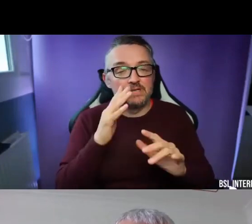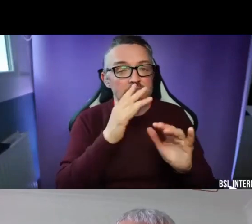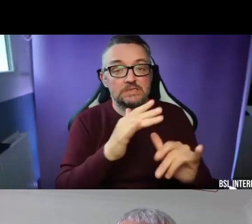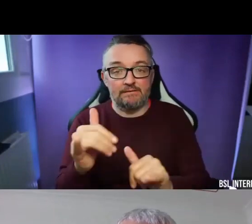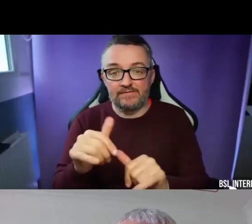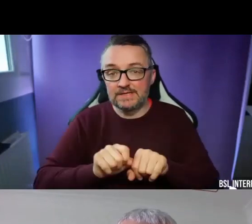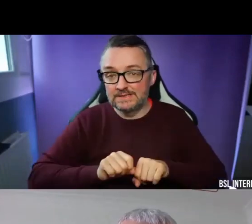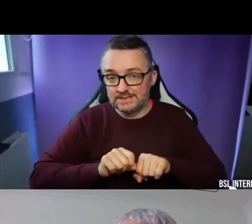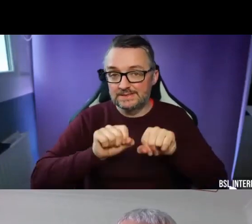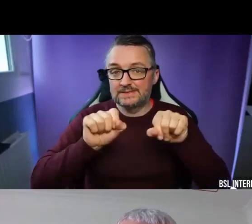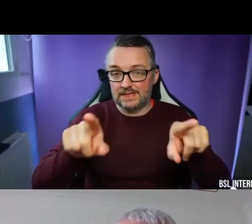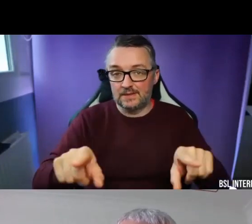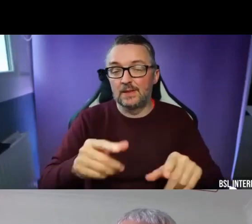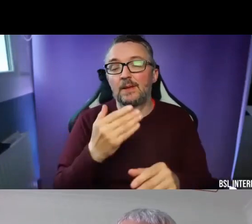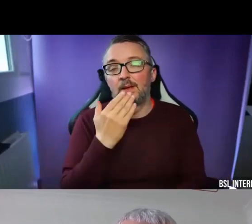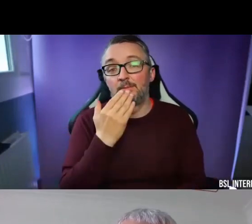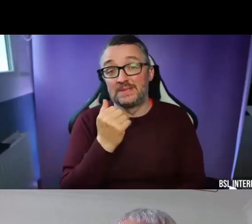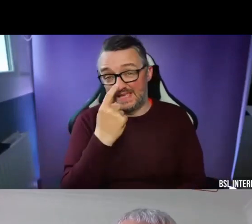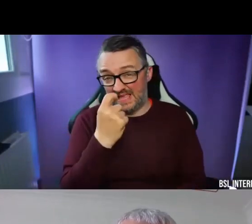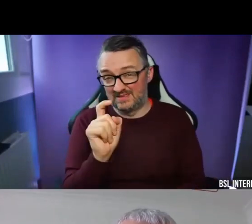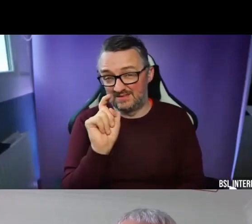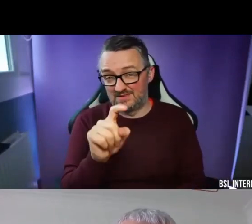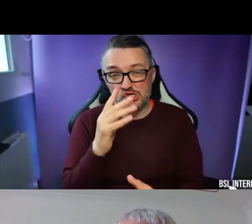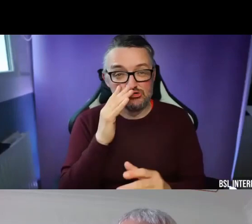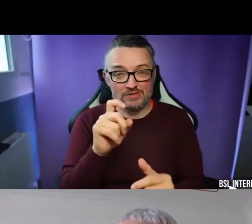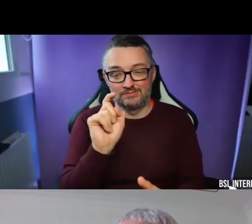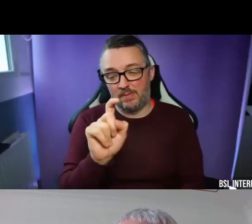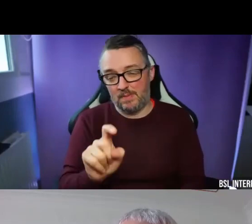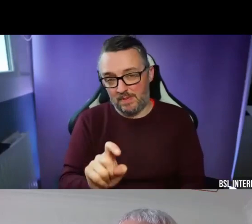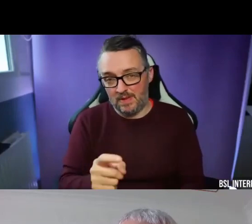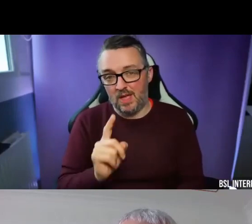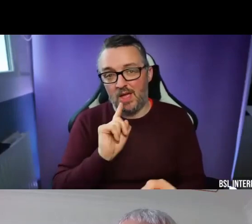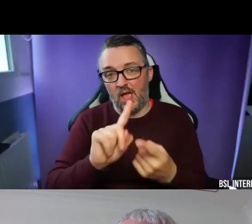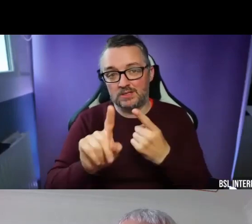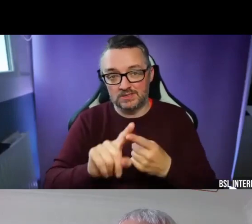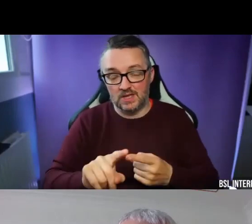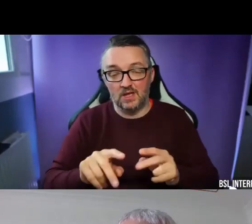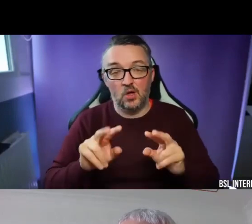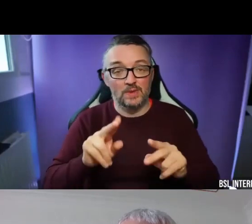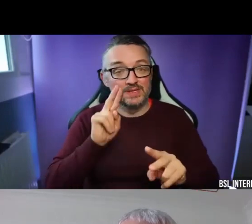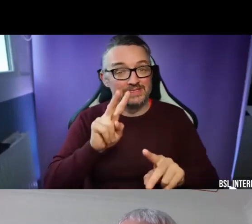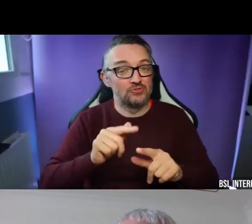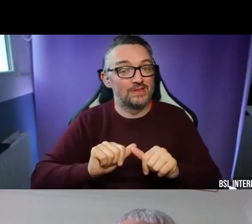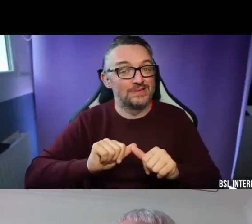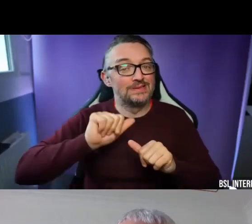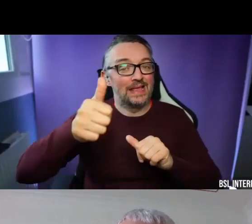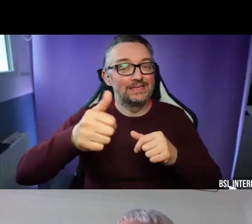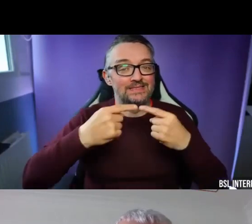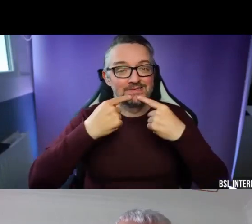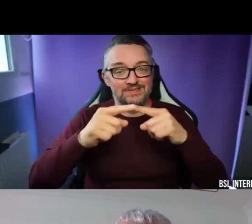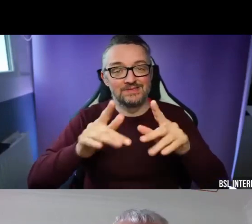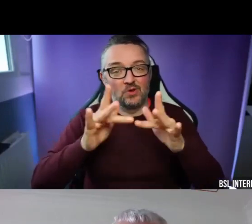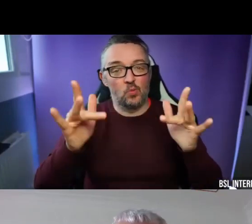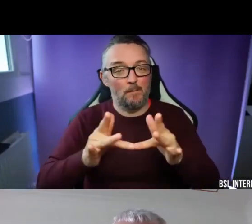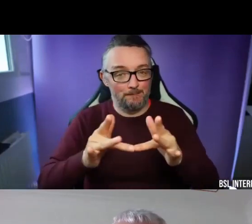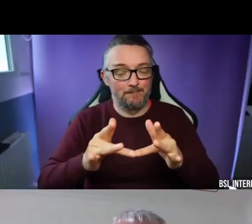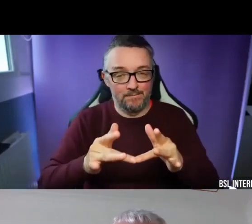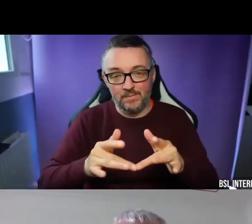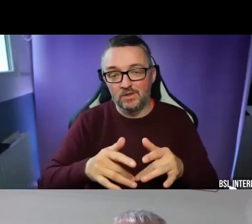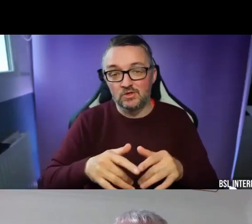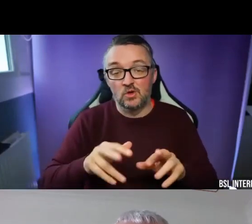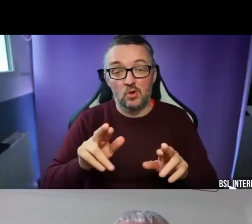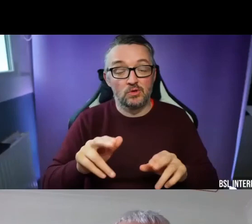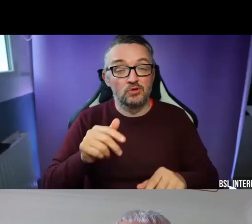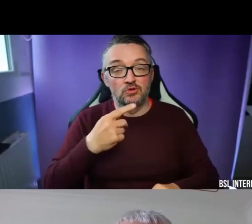to feedback, and hopefully we will see you again at the next webinar event soon. But thank you again everybody for your time, and we'll talk